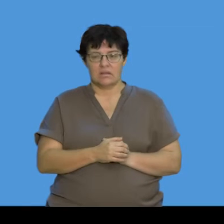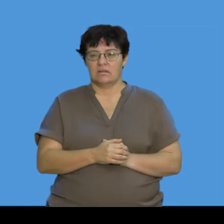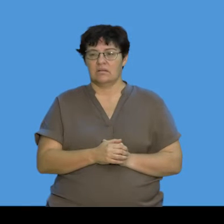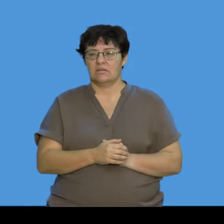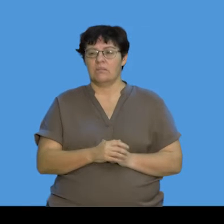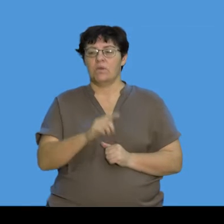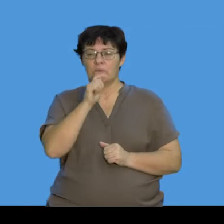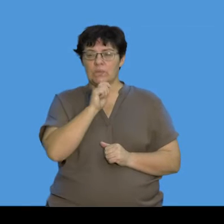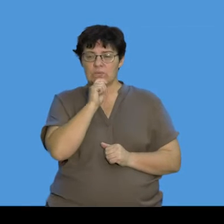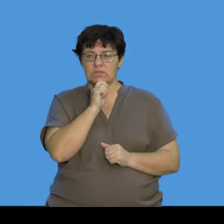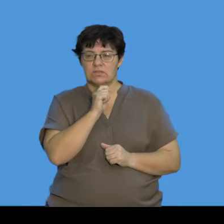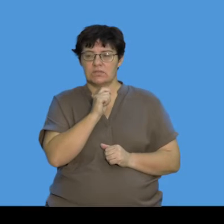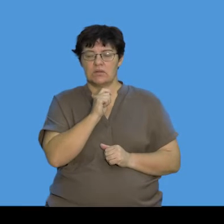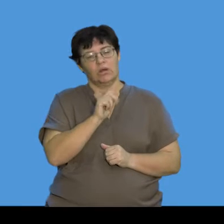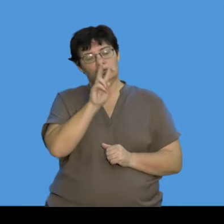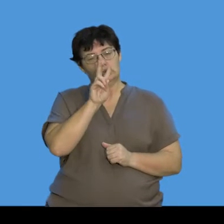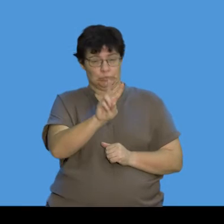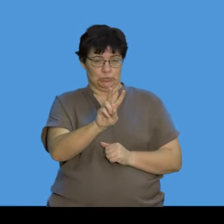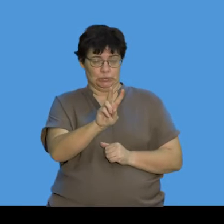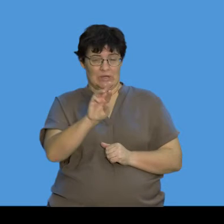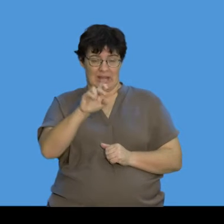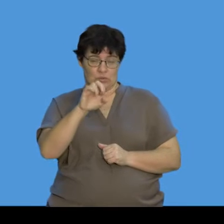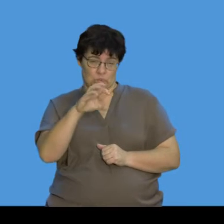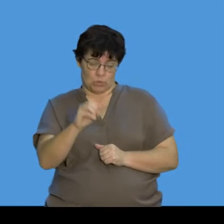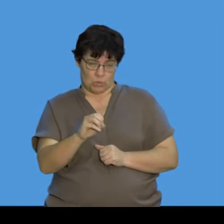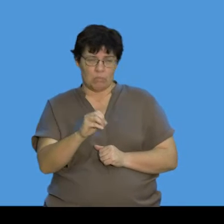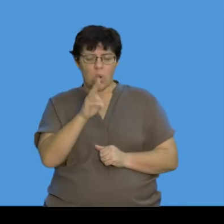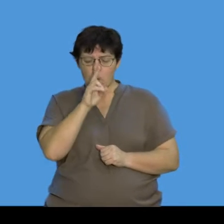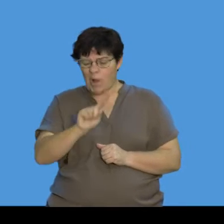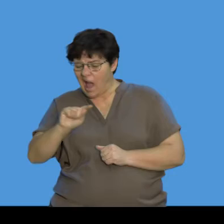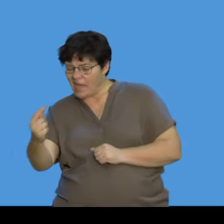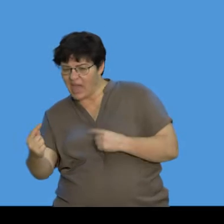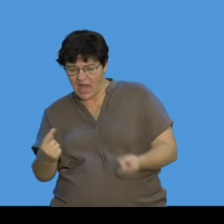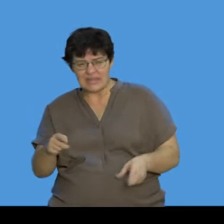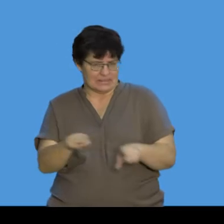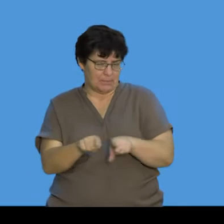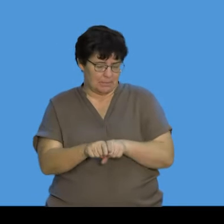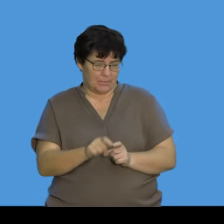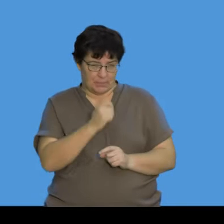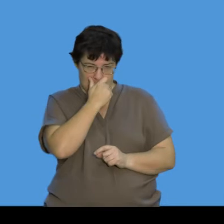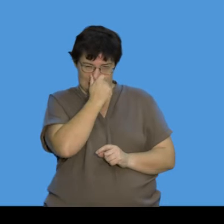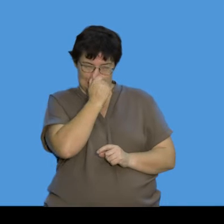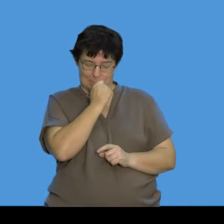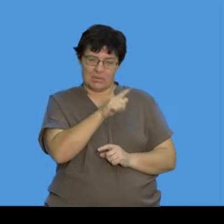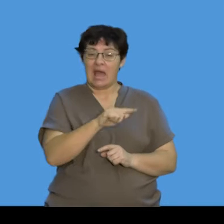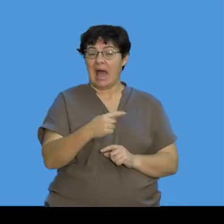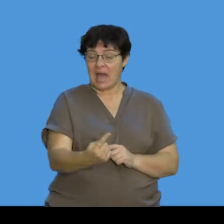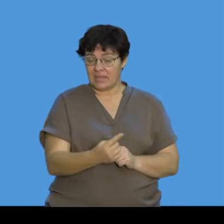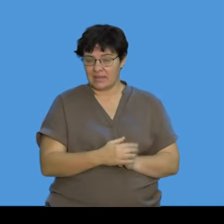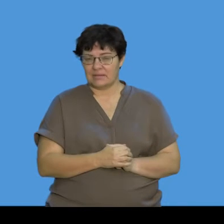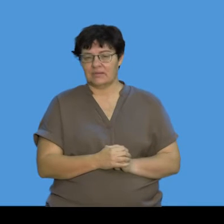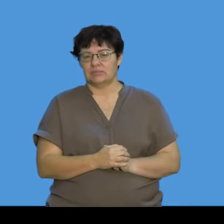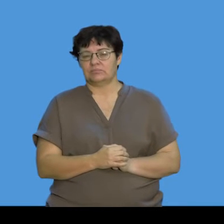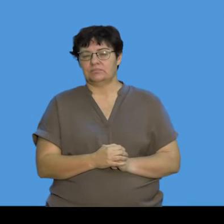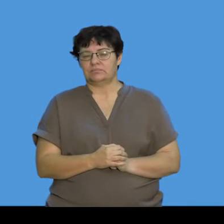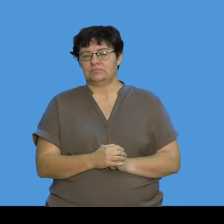only used two ratios here. We need to also look at other ratios. So the other ratio will then be, if